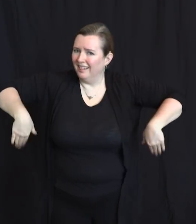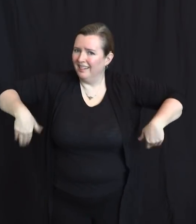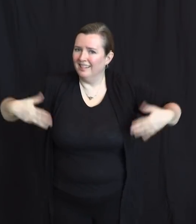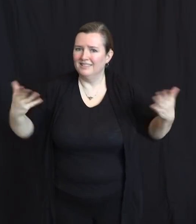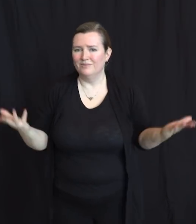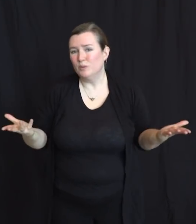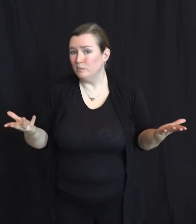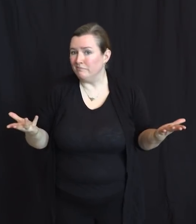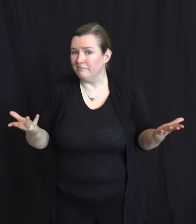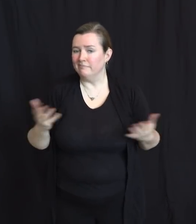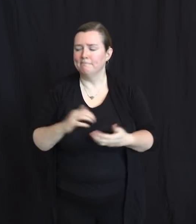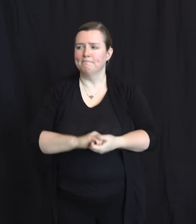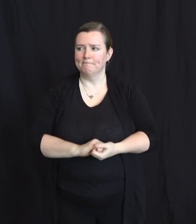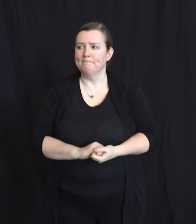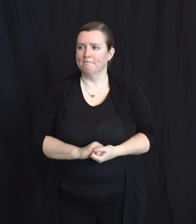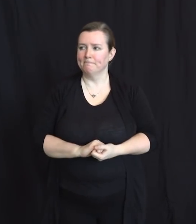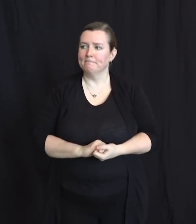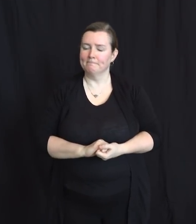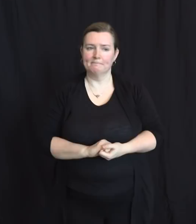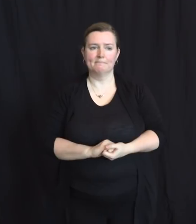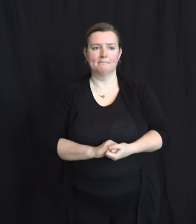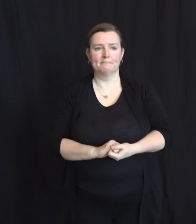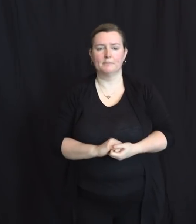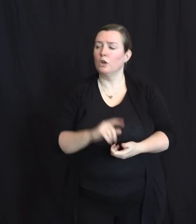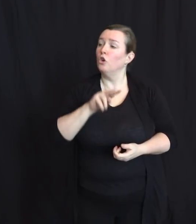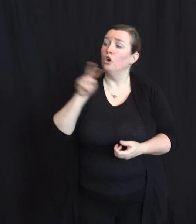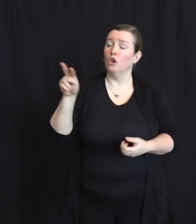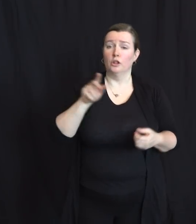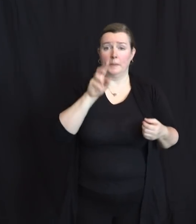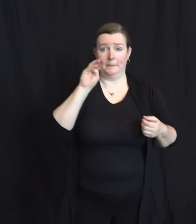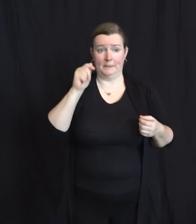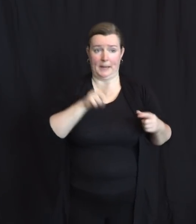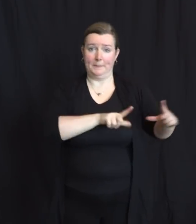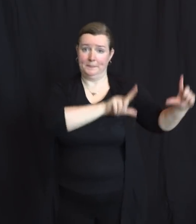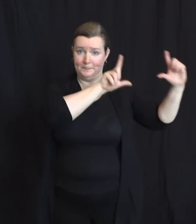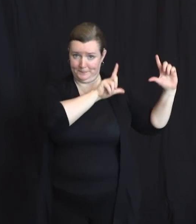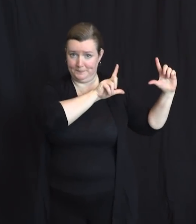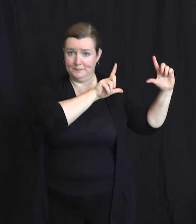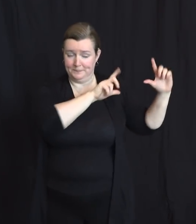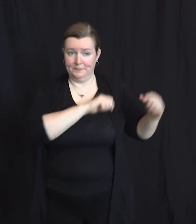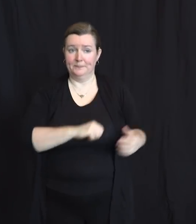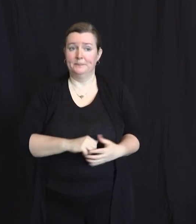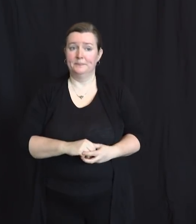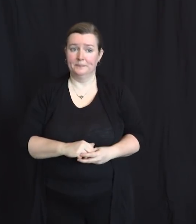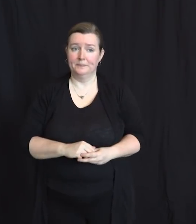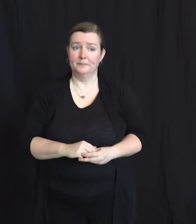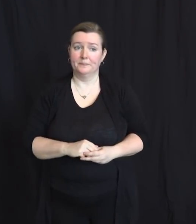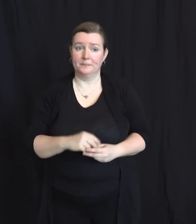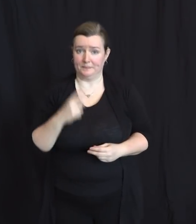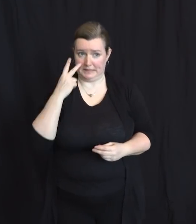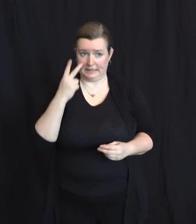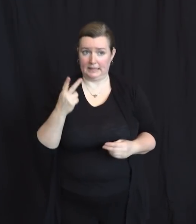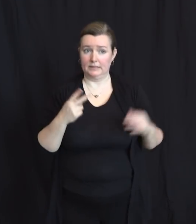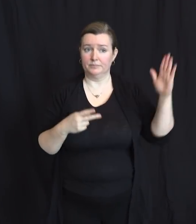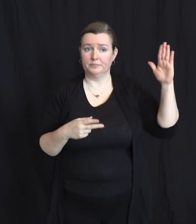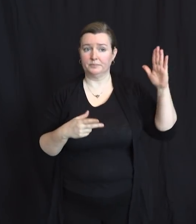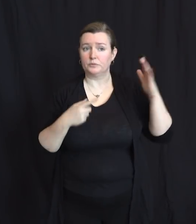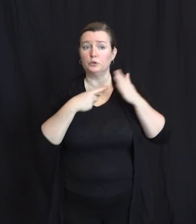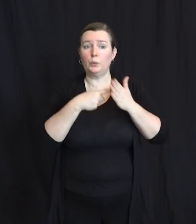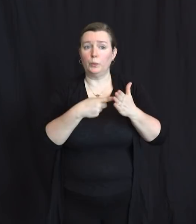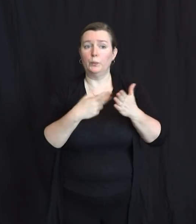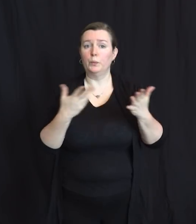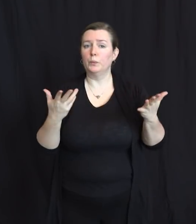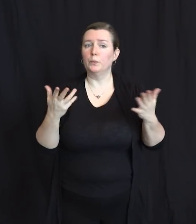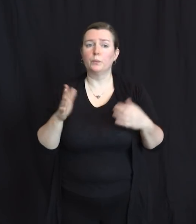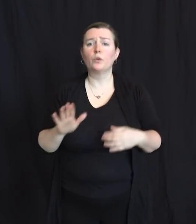were on, and here we go. So the map, as we've seen this before, it measures the outbreak across the